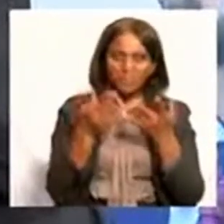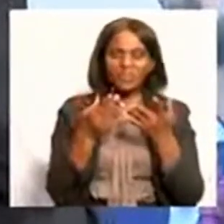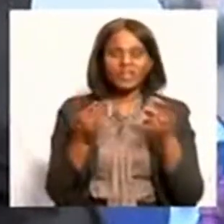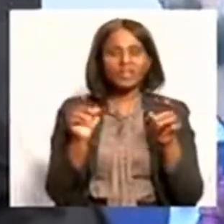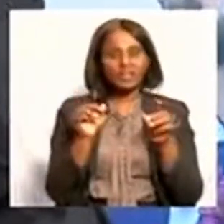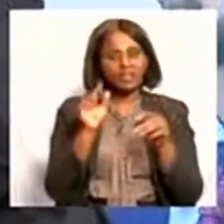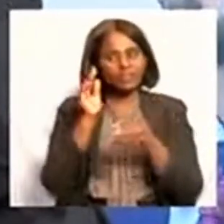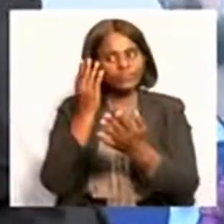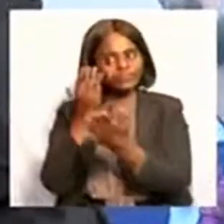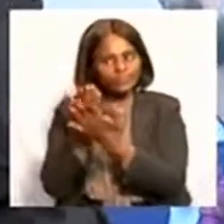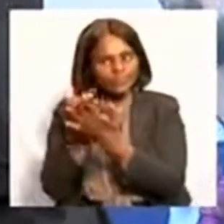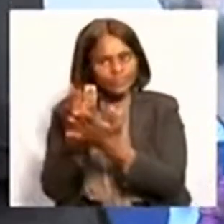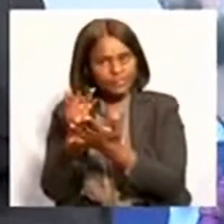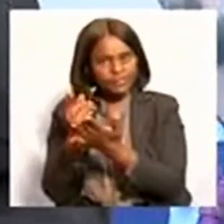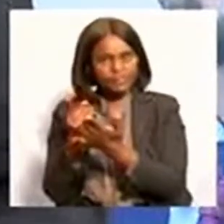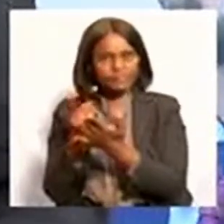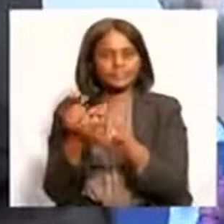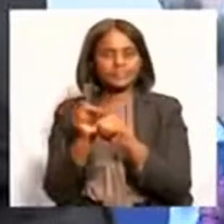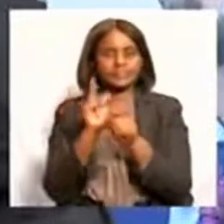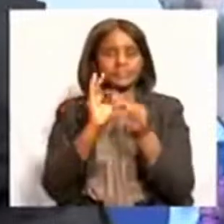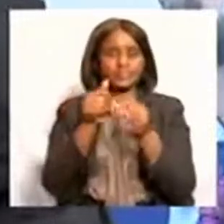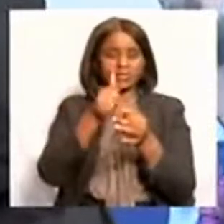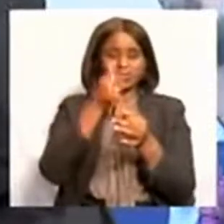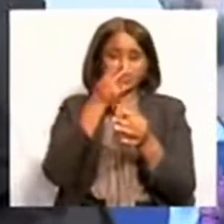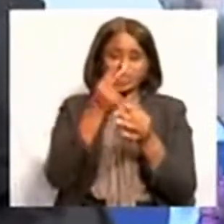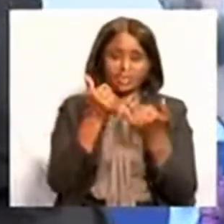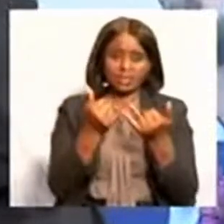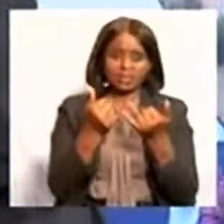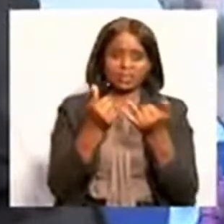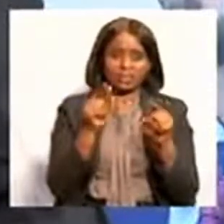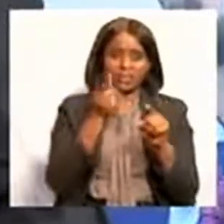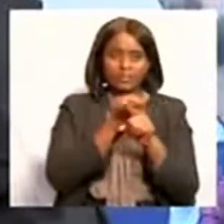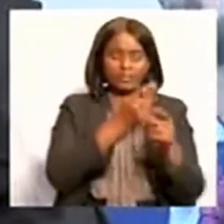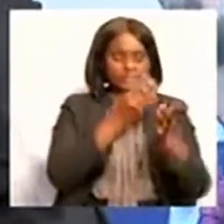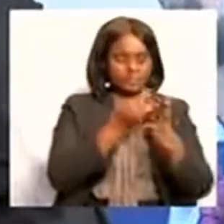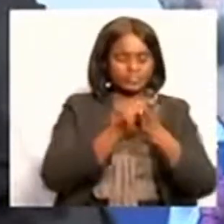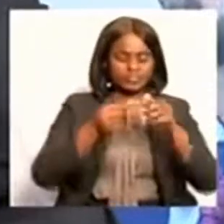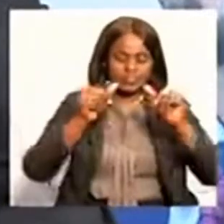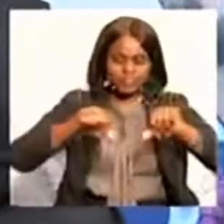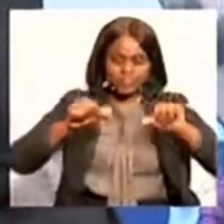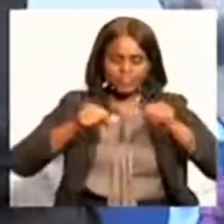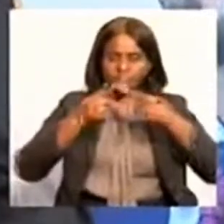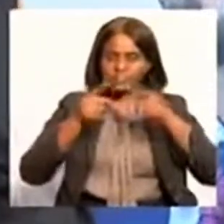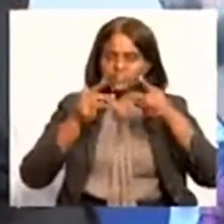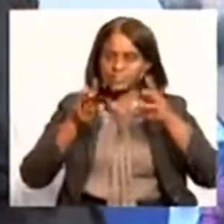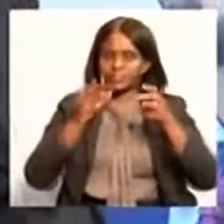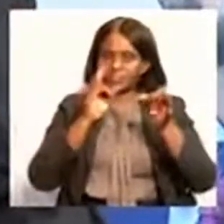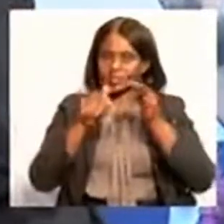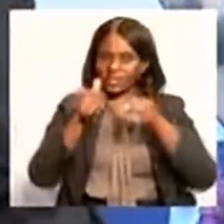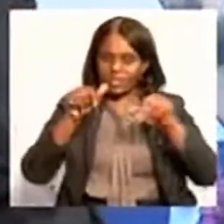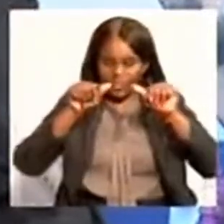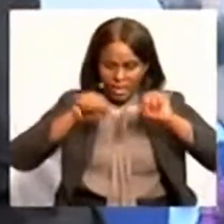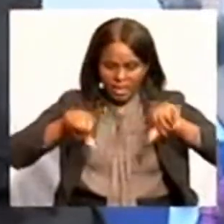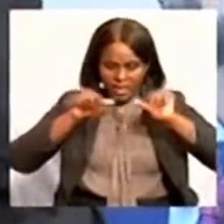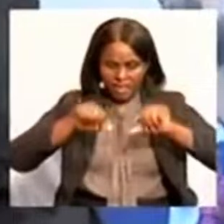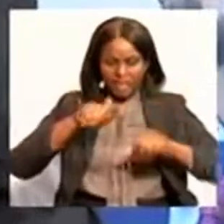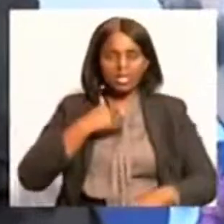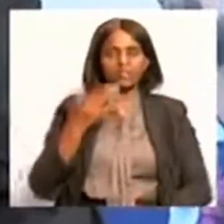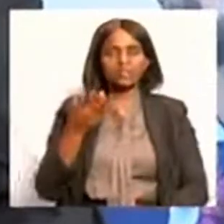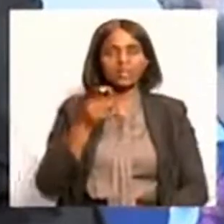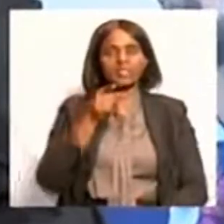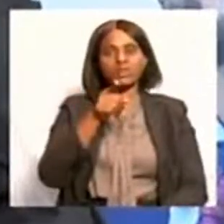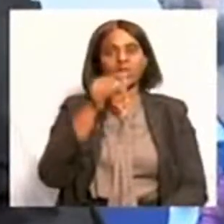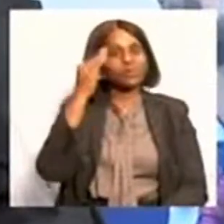give recommendations. And if you look at from the financial audit perspective, if you do a trend analysis, you